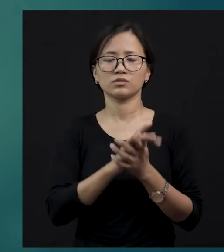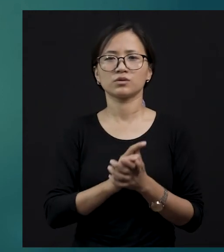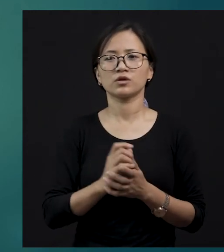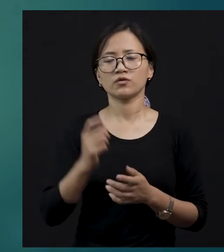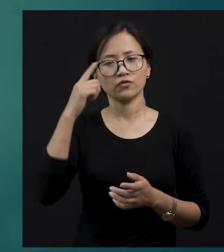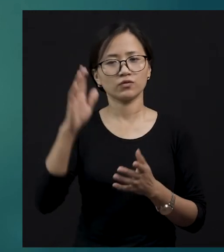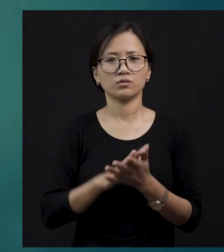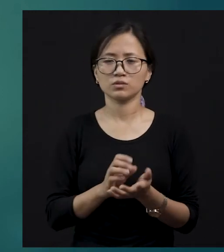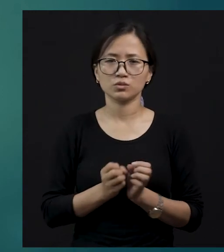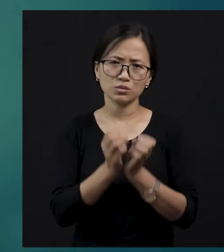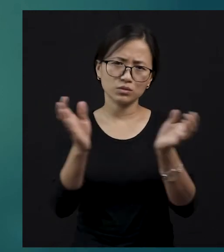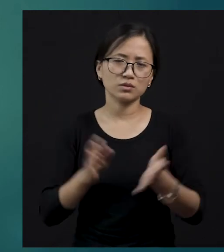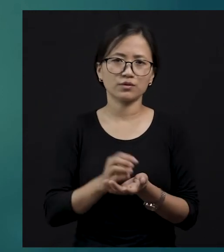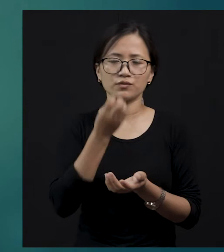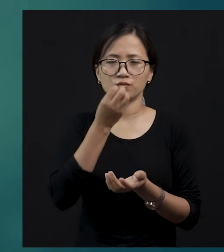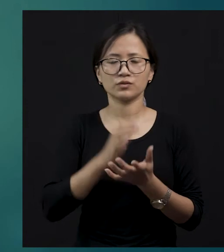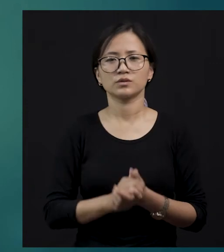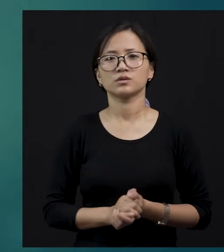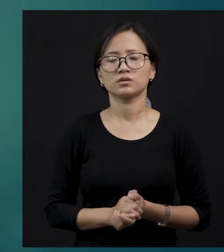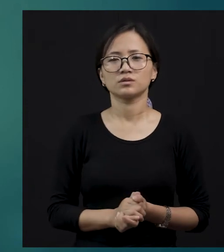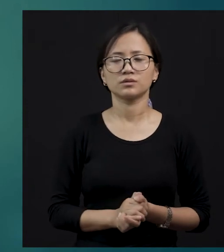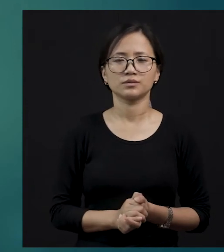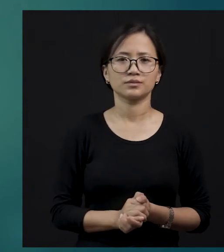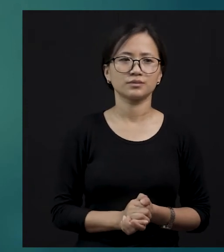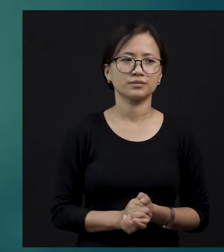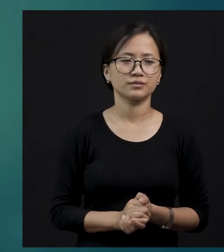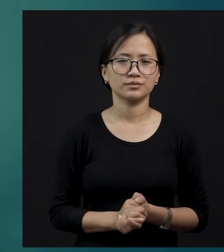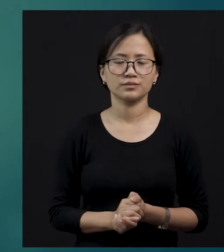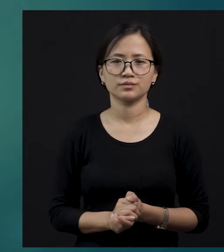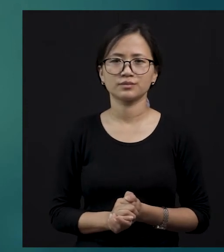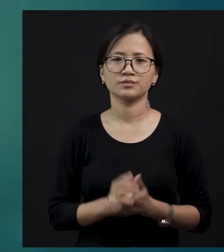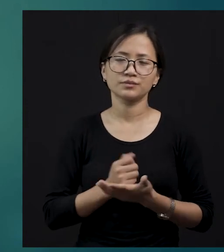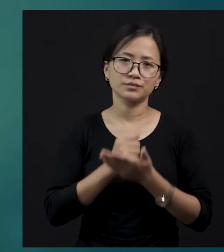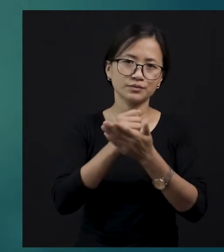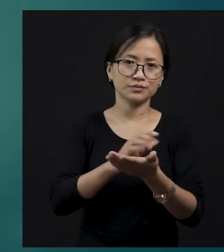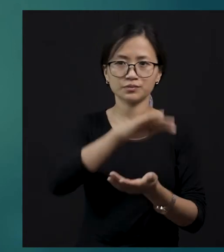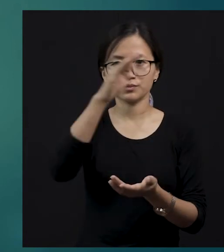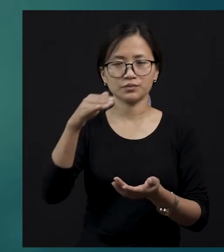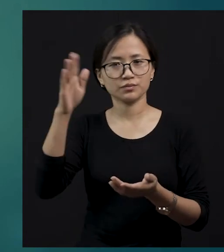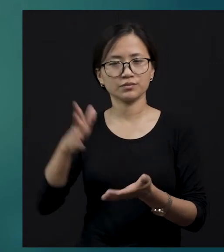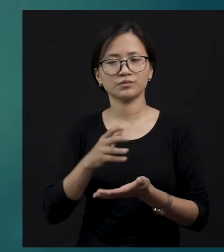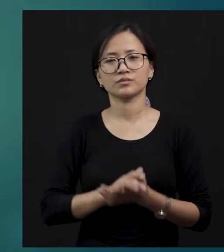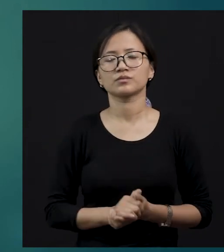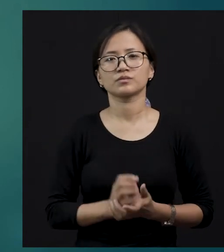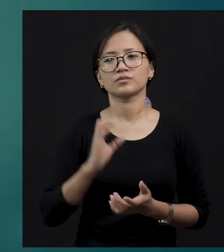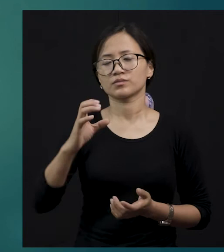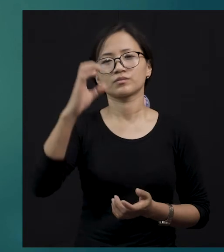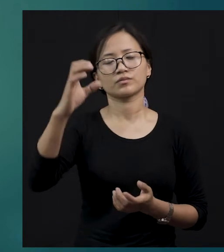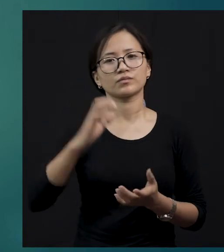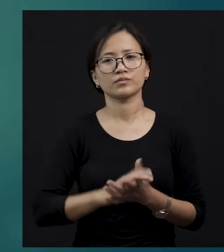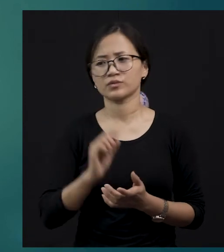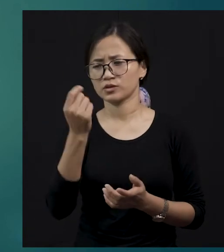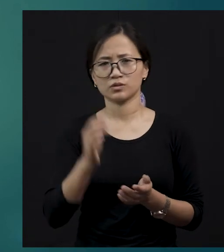thing. It's because of the hump that helps it to nourish the body. And so the hump even helps the camel. It is